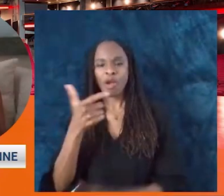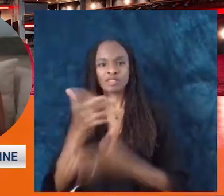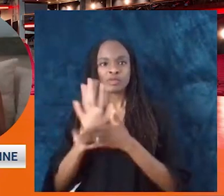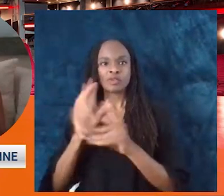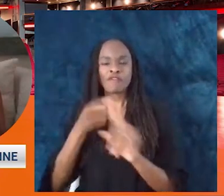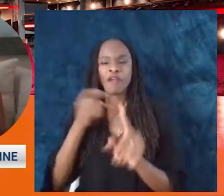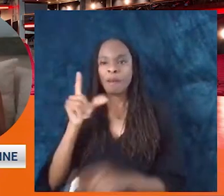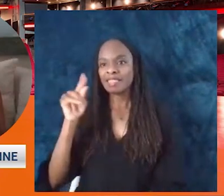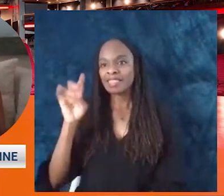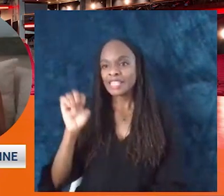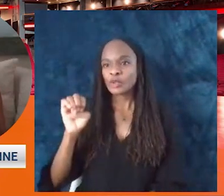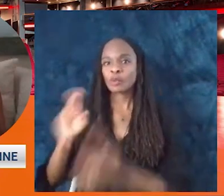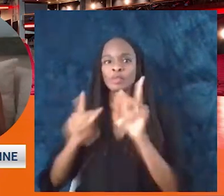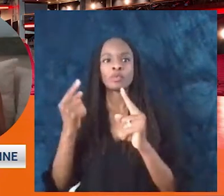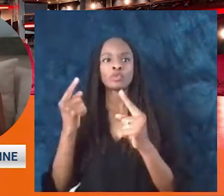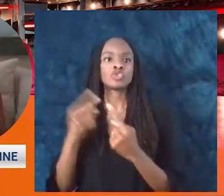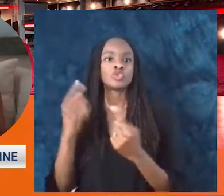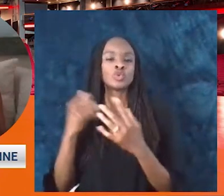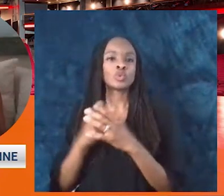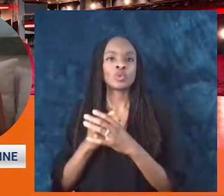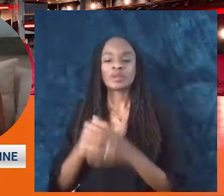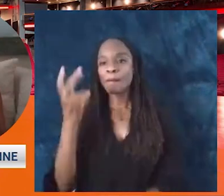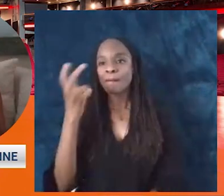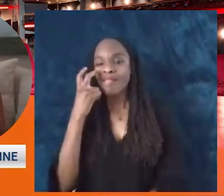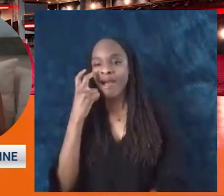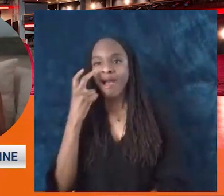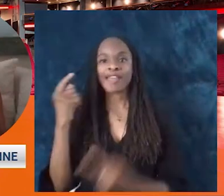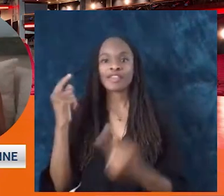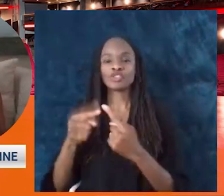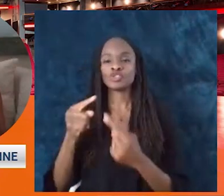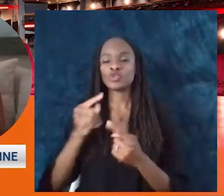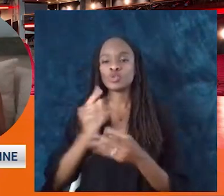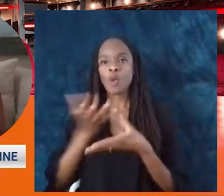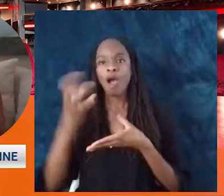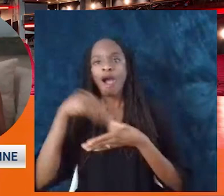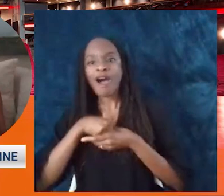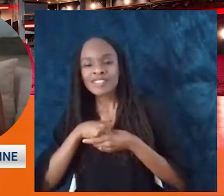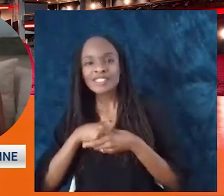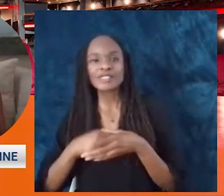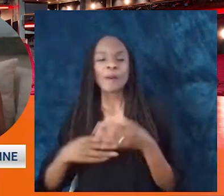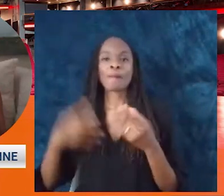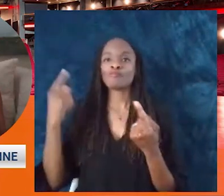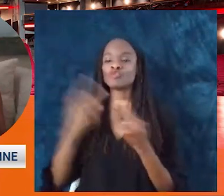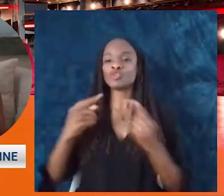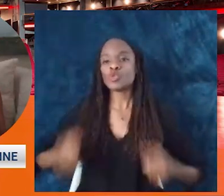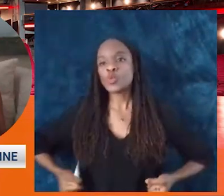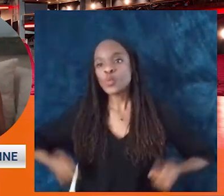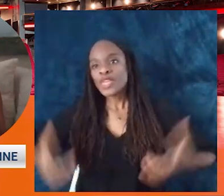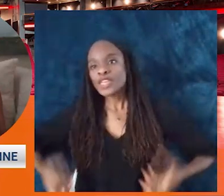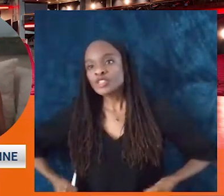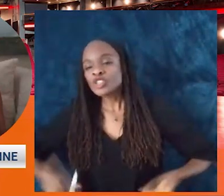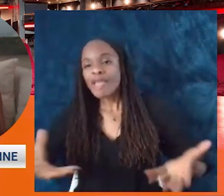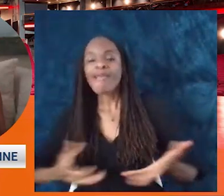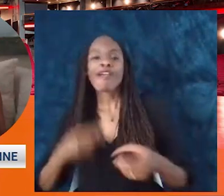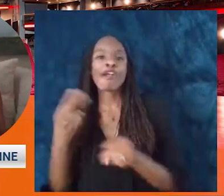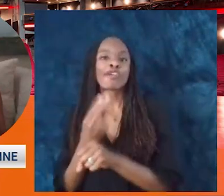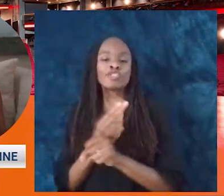to blind to autism to wheelchair users, I mean,